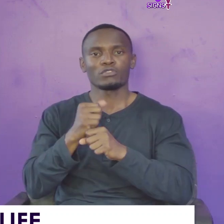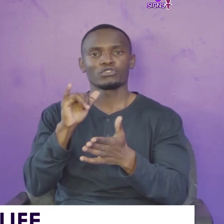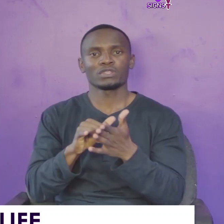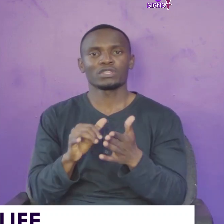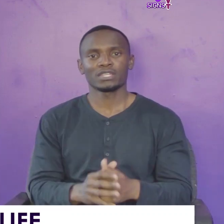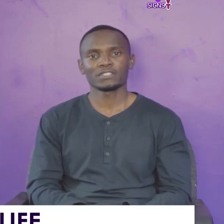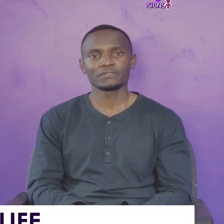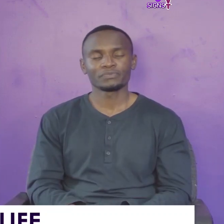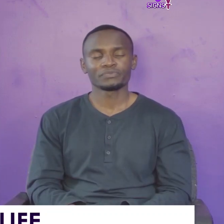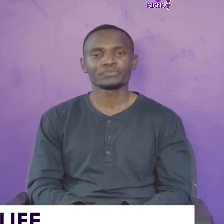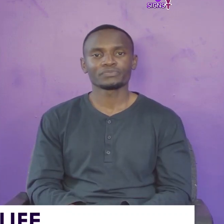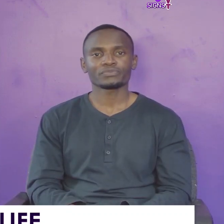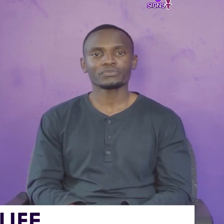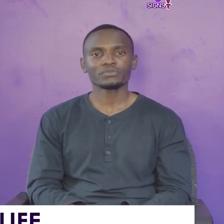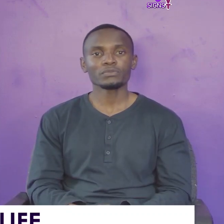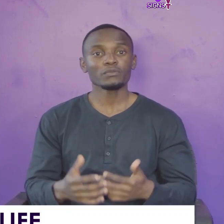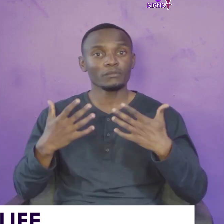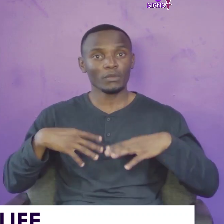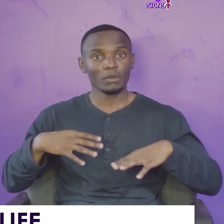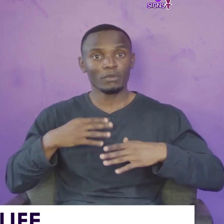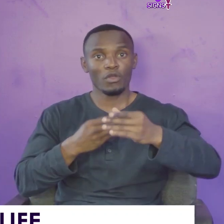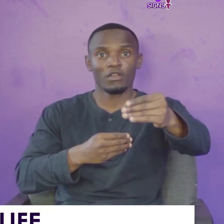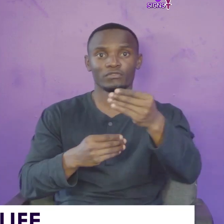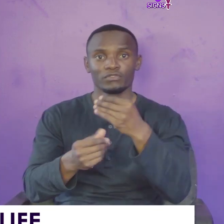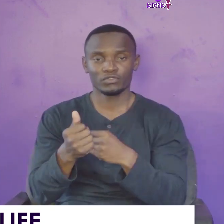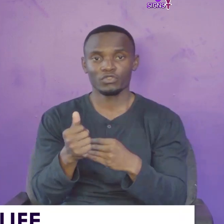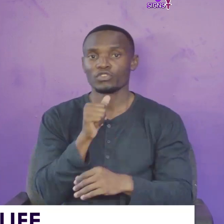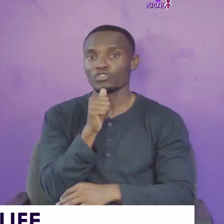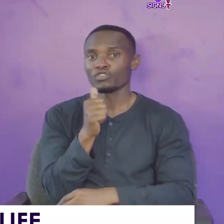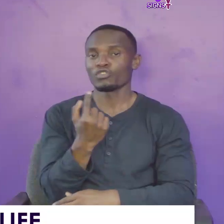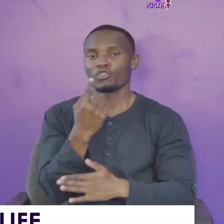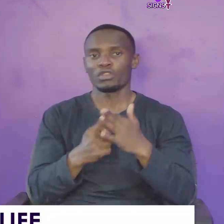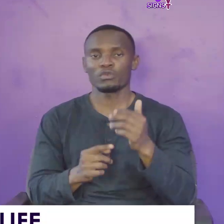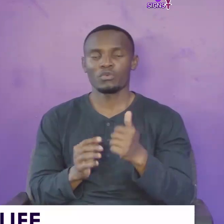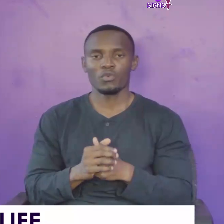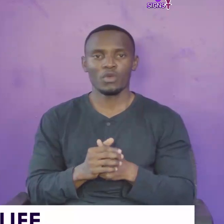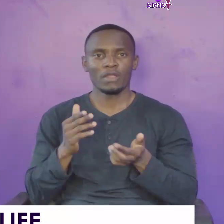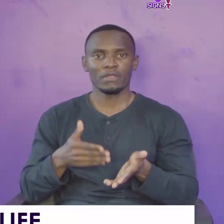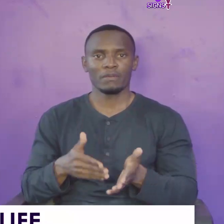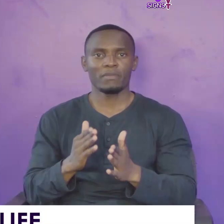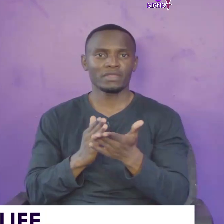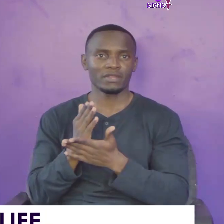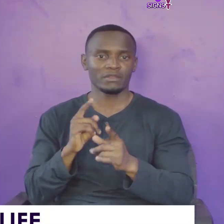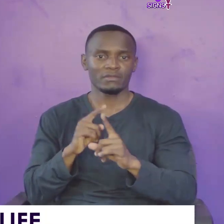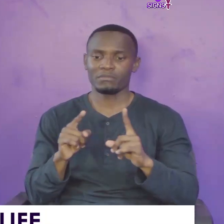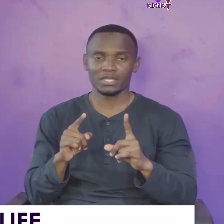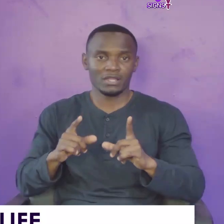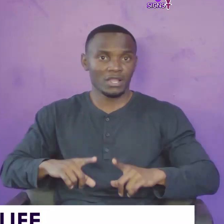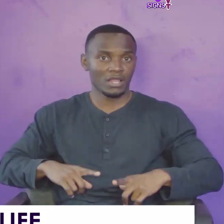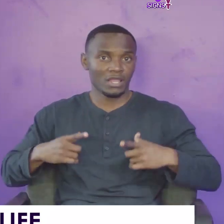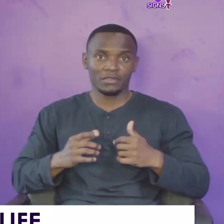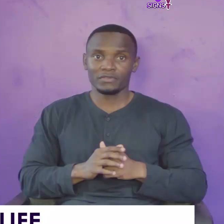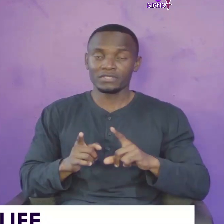People have sold not just the birthright, but even life. Selling your king because of money.